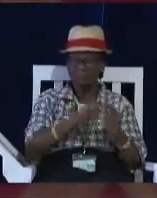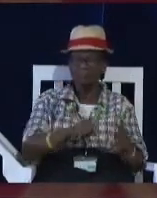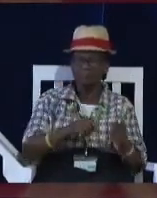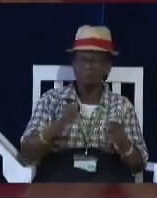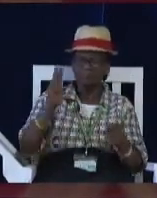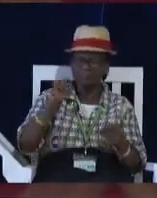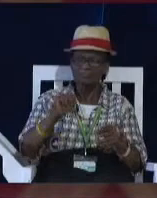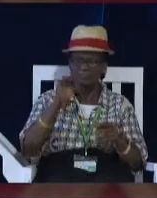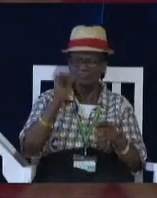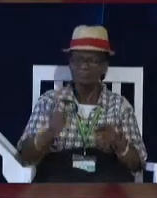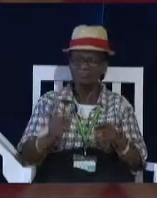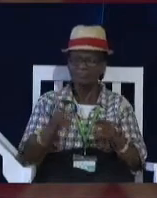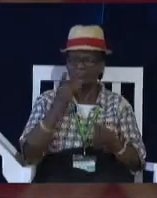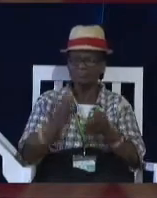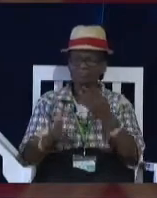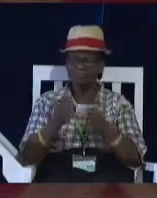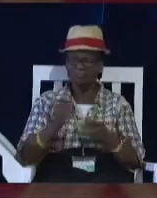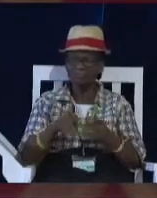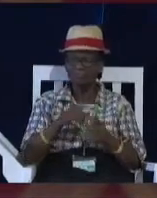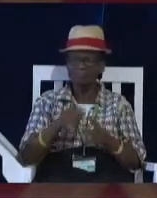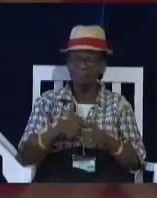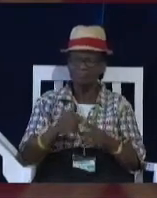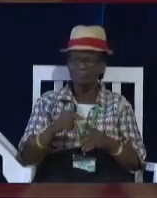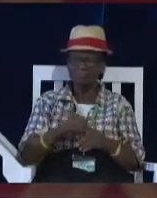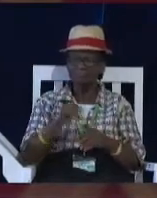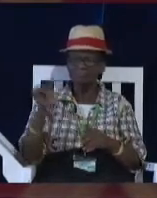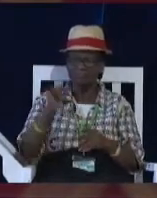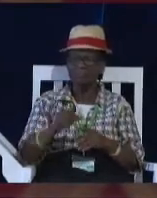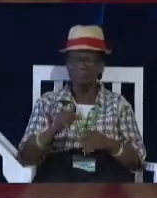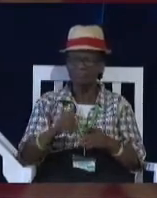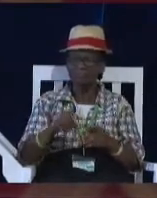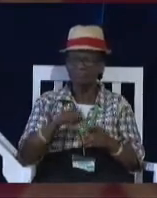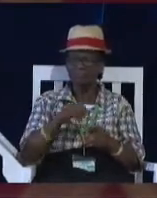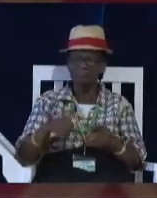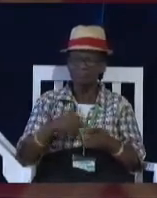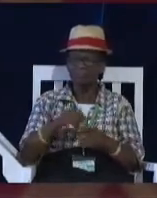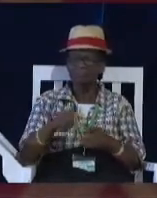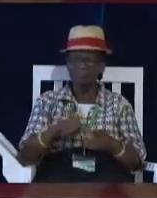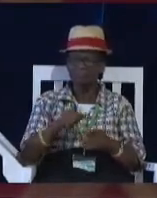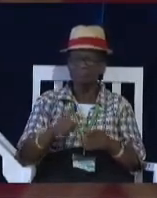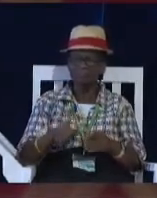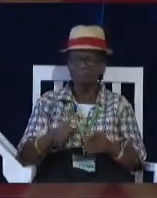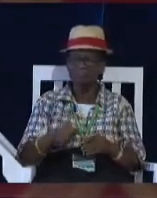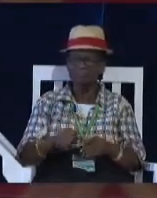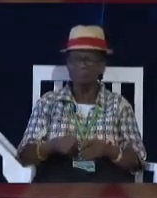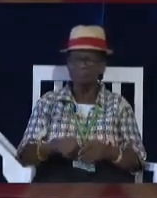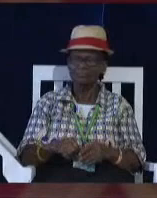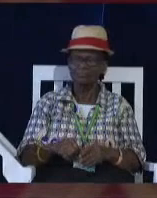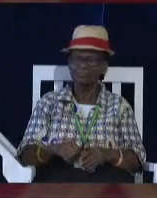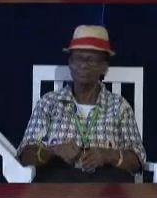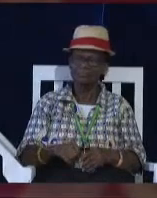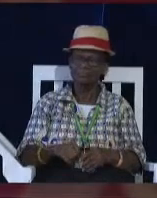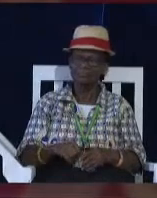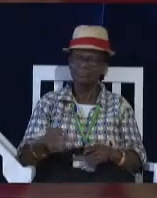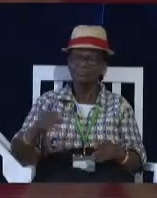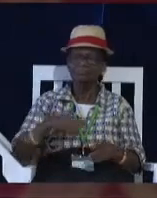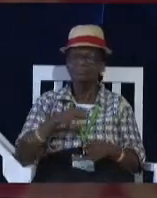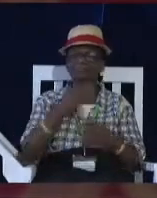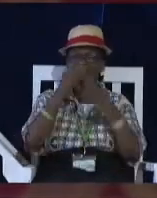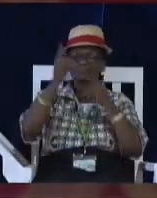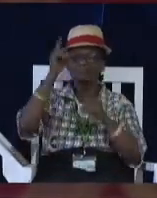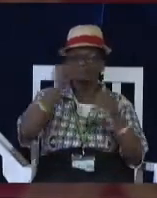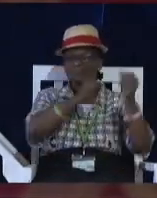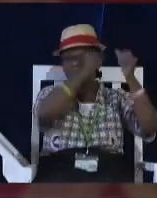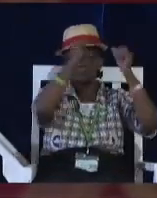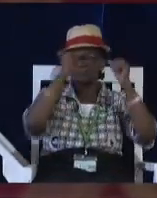When they are anointed tonight, my Father and my God, let the anointing work for them also. Thank you,